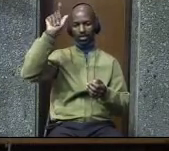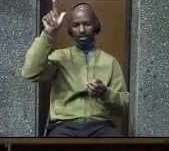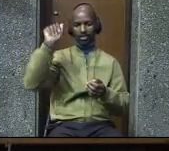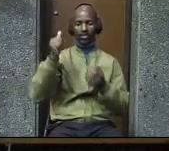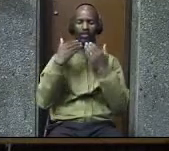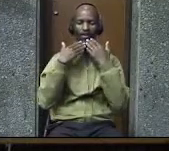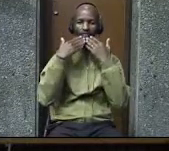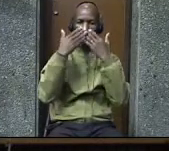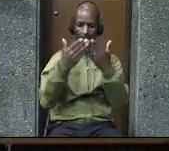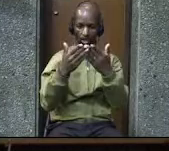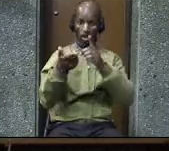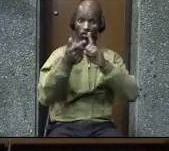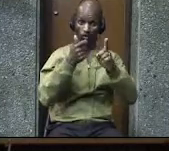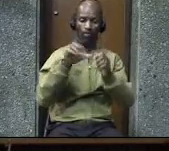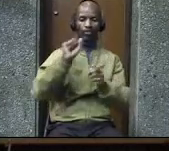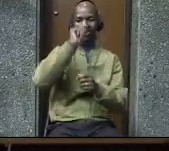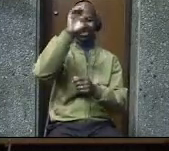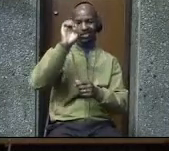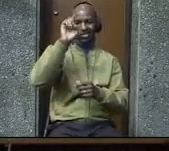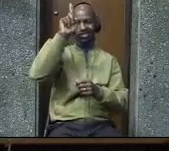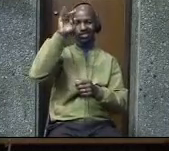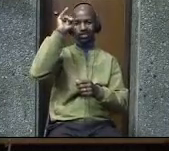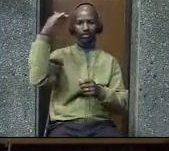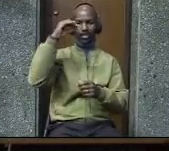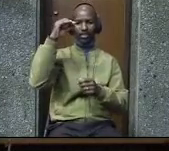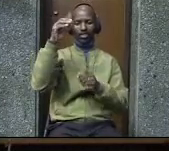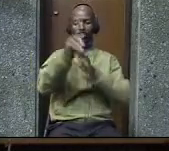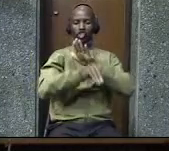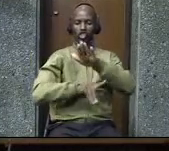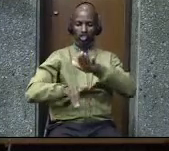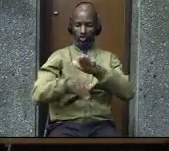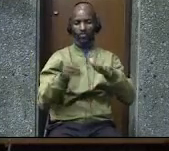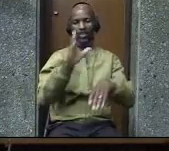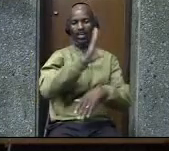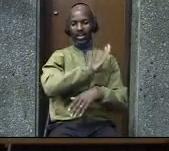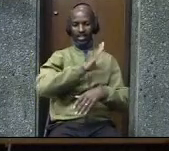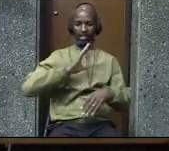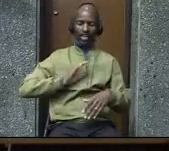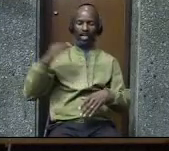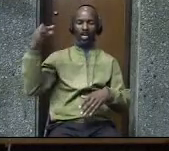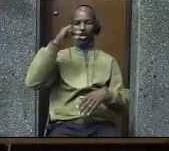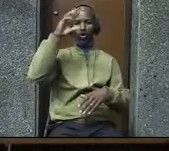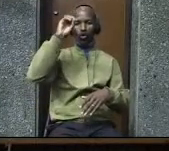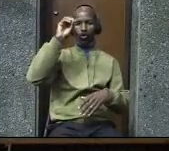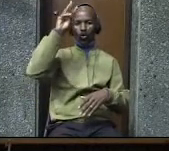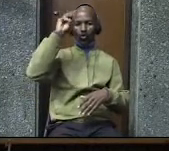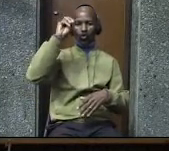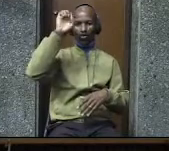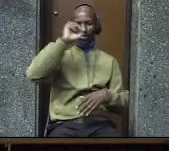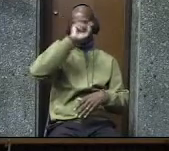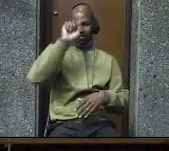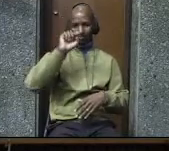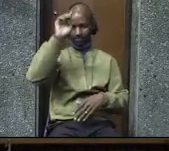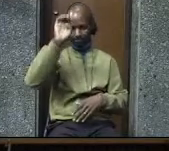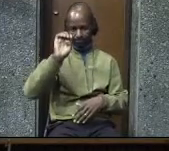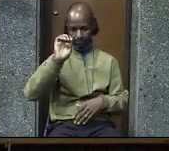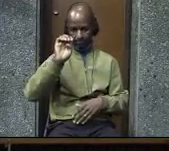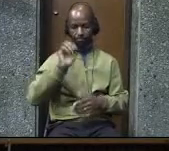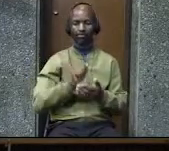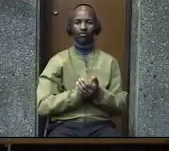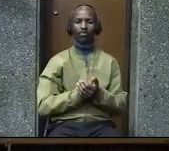Thank you. And then from Sidibeng District, we've got Councillor Gomez.